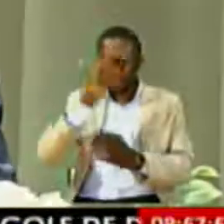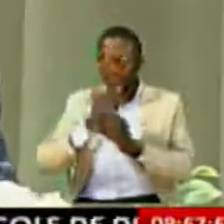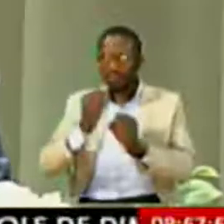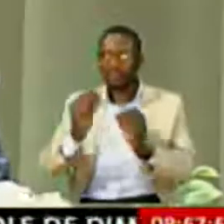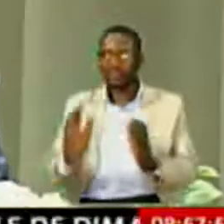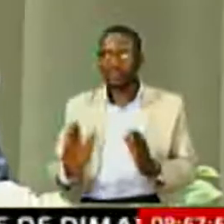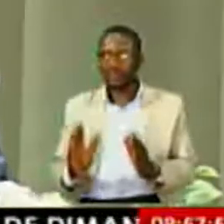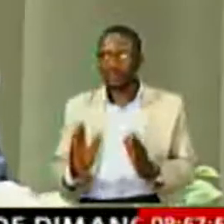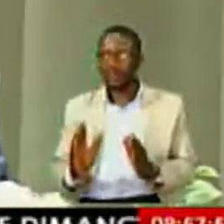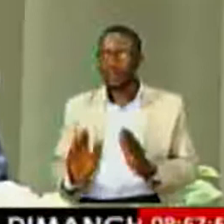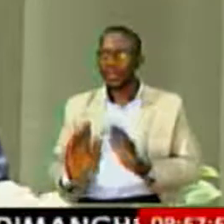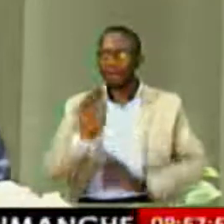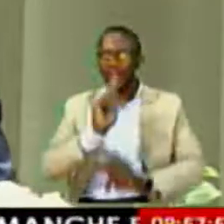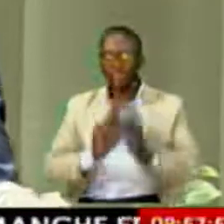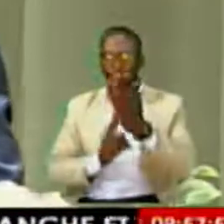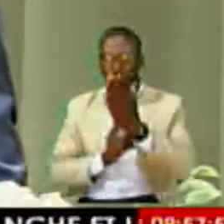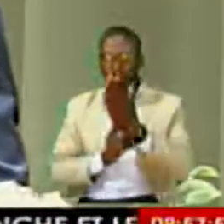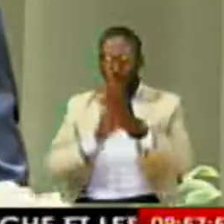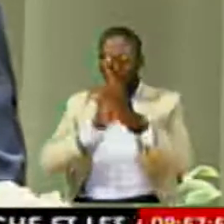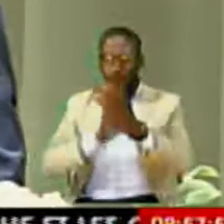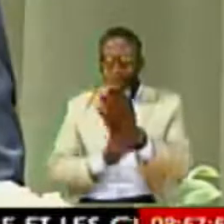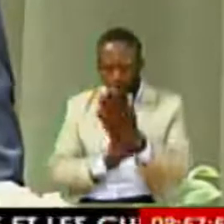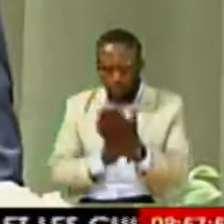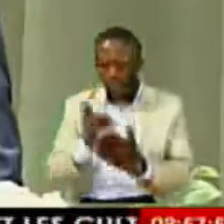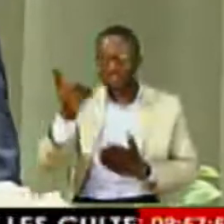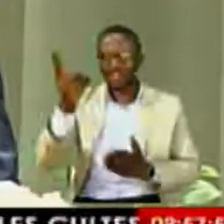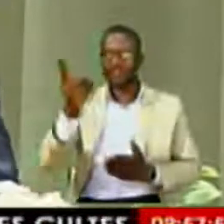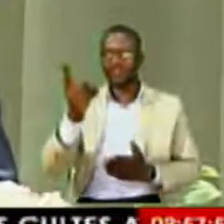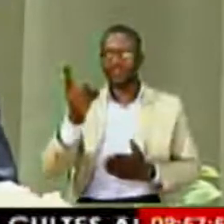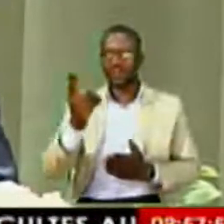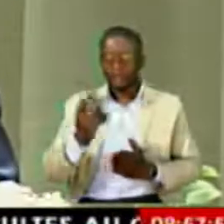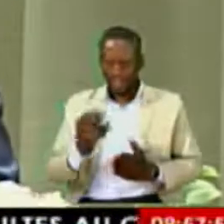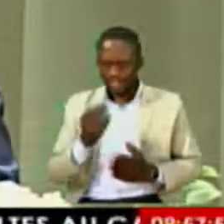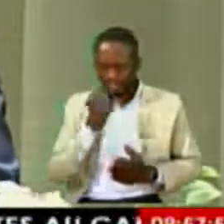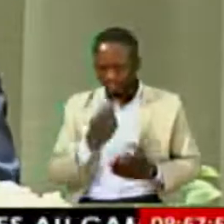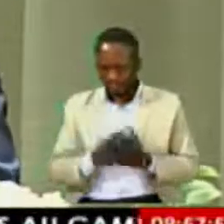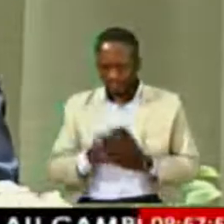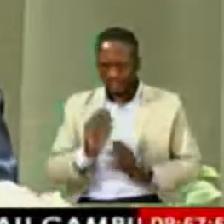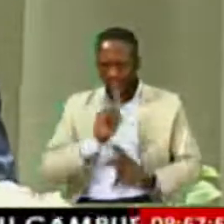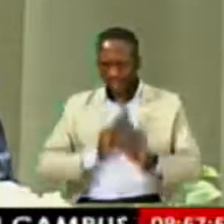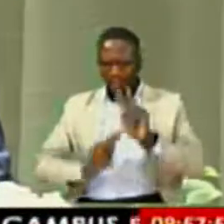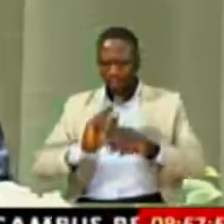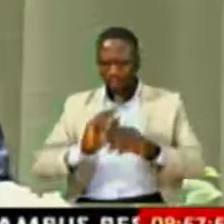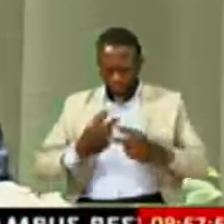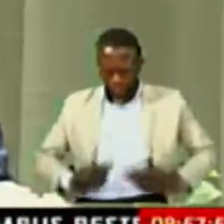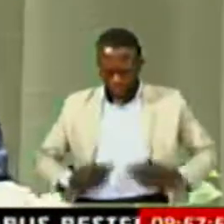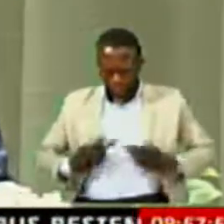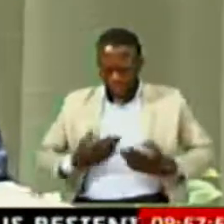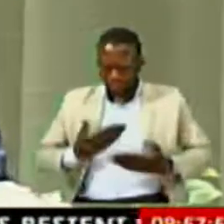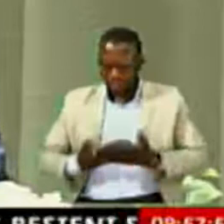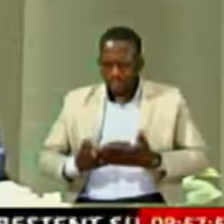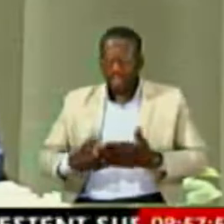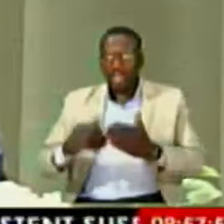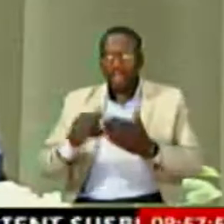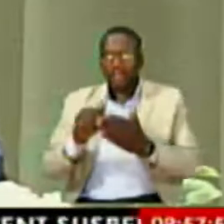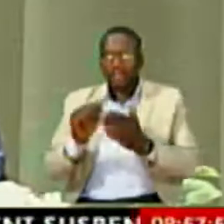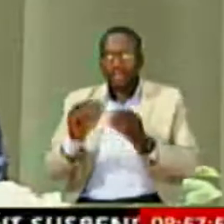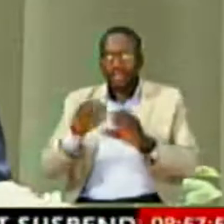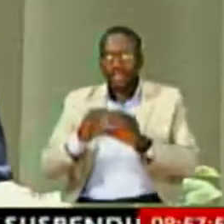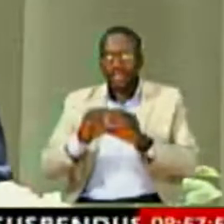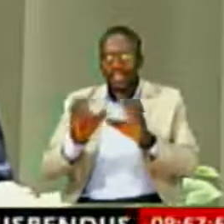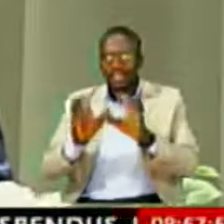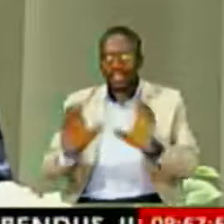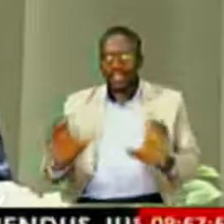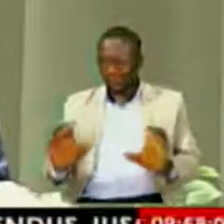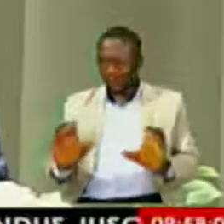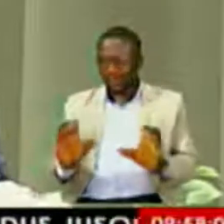gens honnêtes. Honest people. Des gens qui vivent bien dans la société. People who are having a good life in society. Mais ils n'ont rien à voir avec